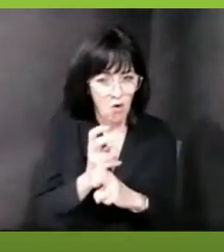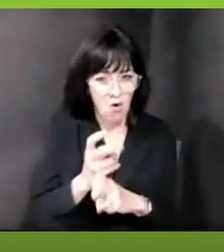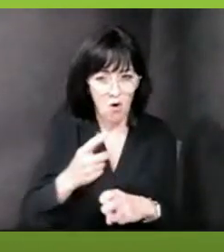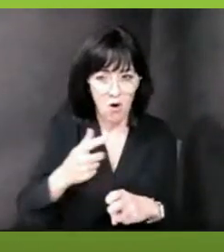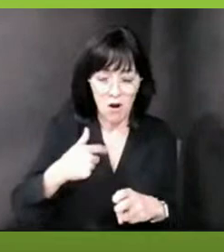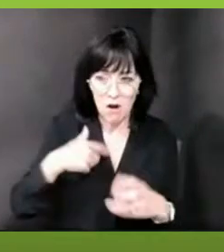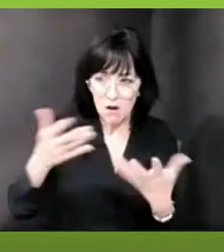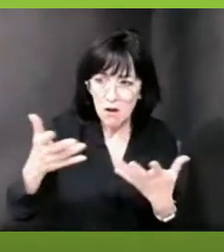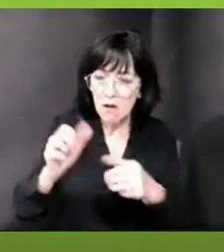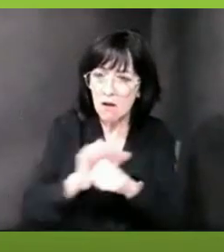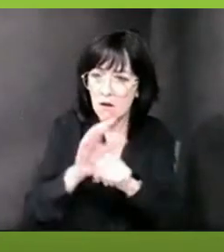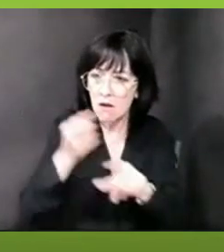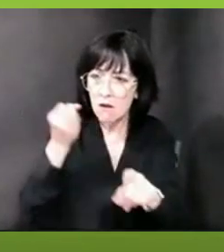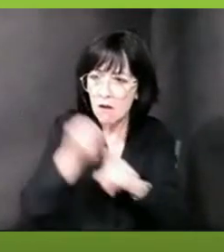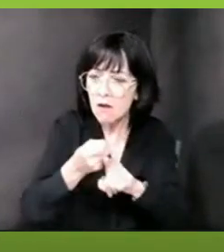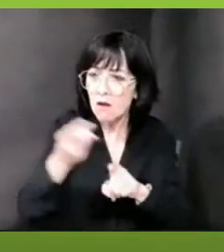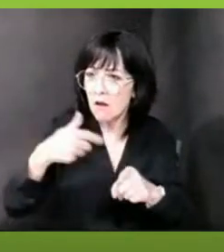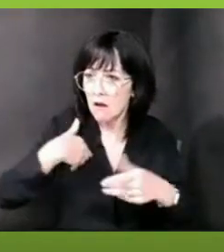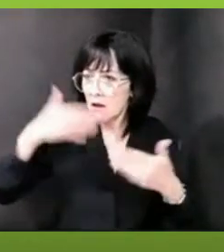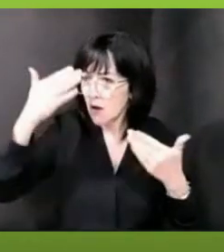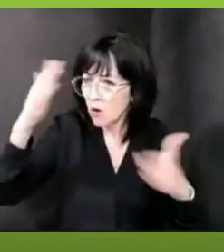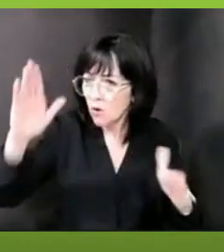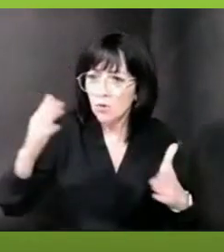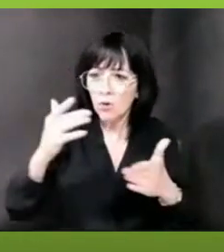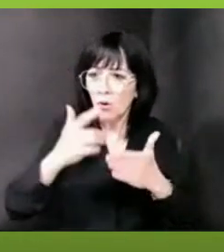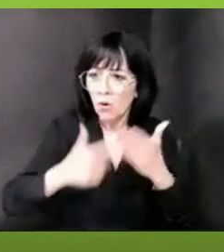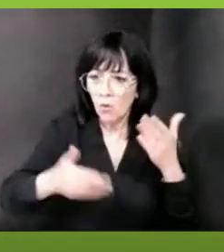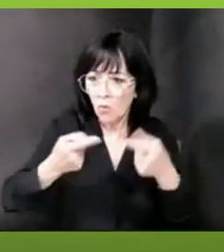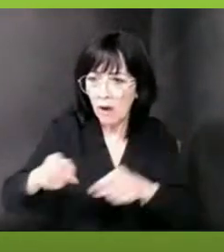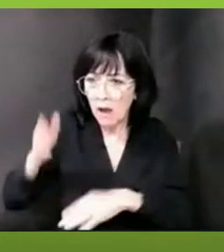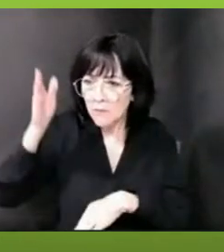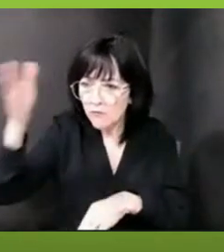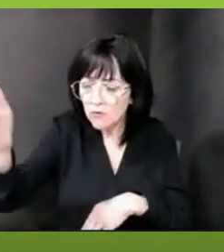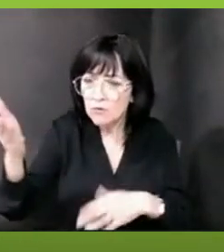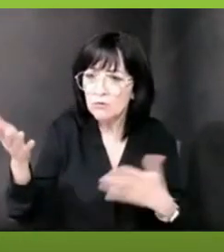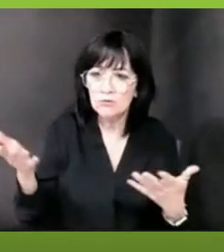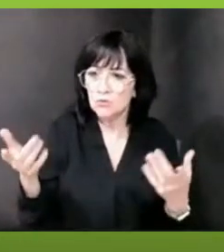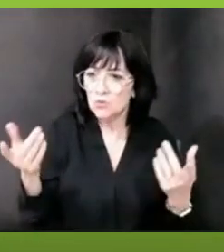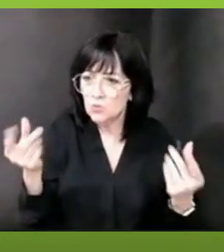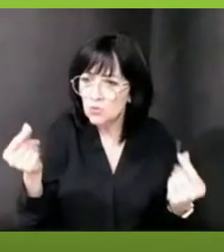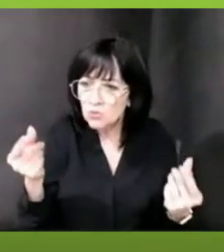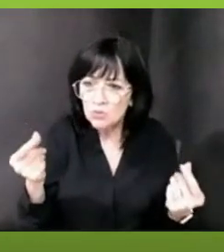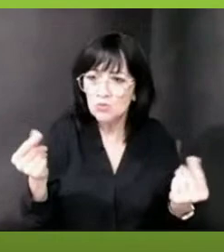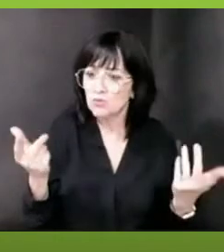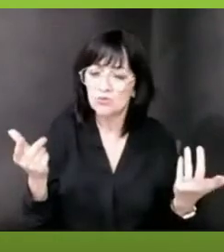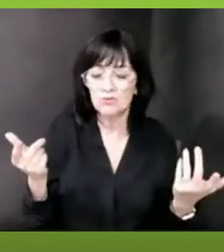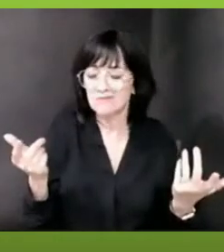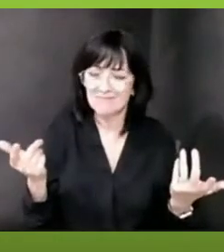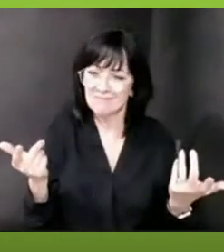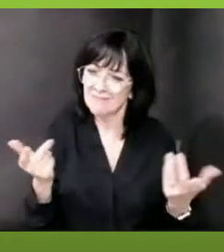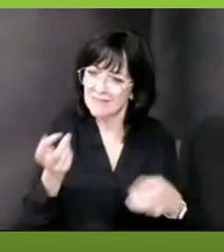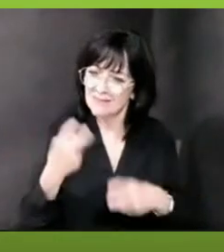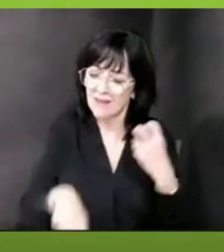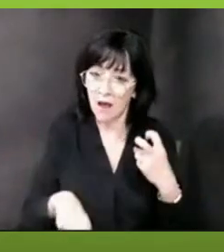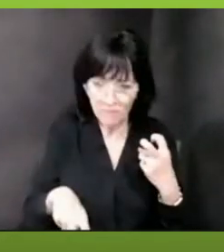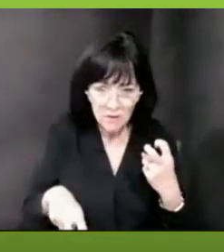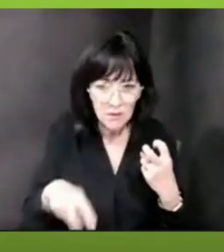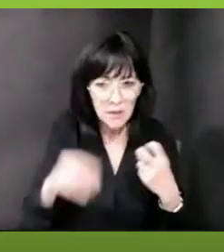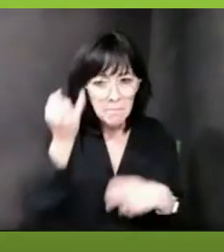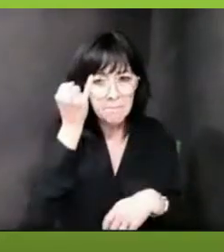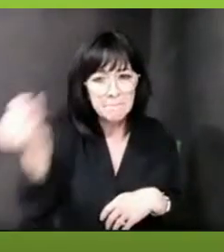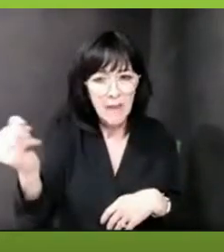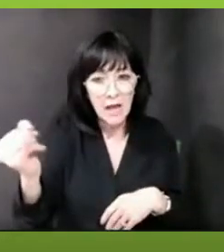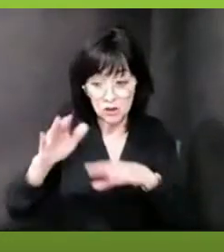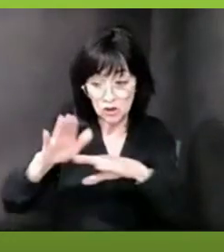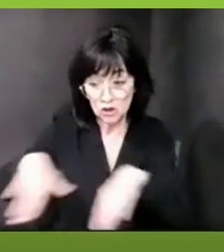And then put this in the context of someone who's, 7, 8 years old, or even a teenager, saying, we don't know when